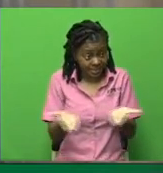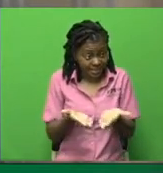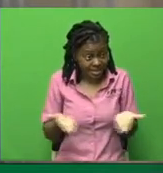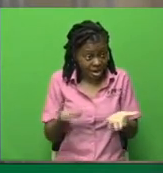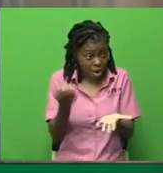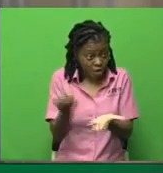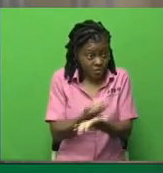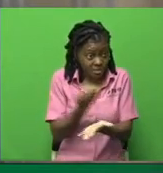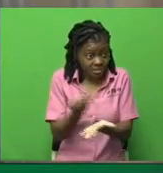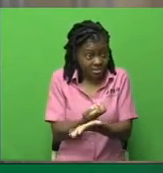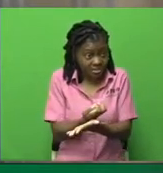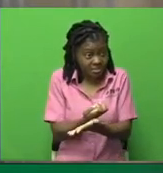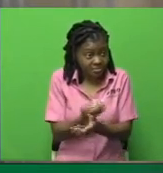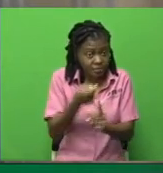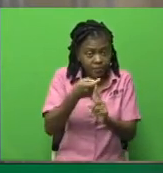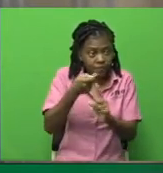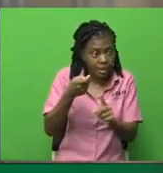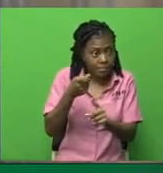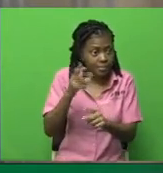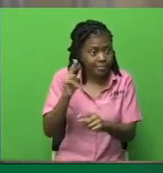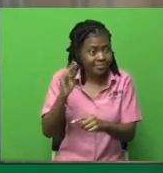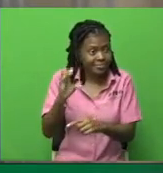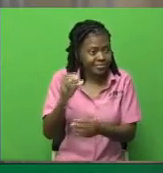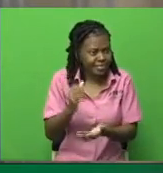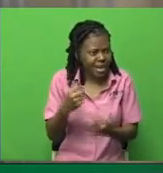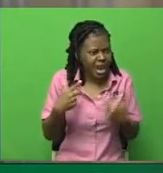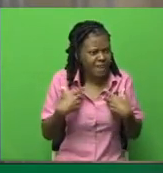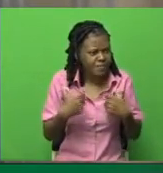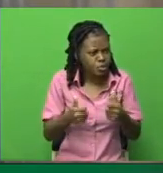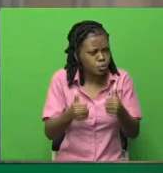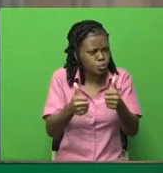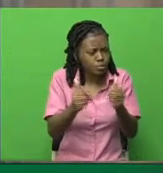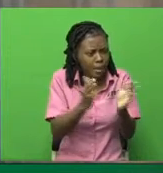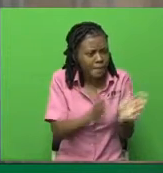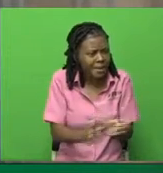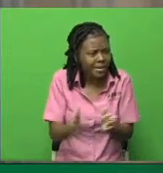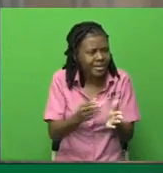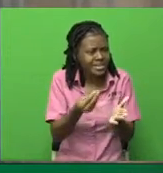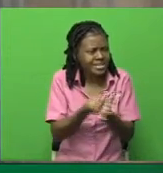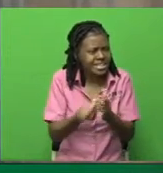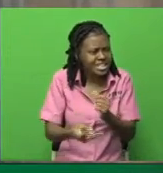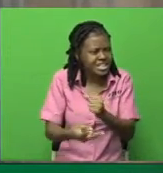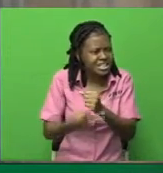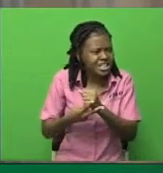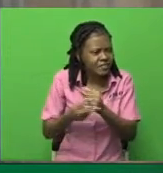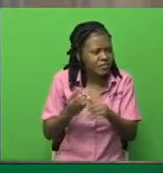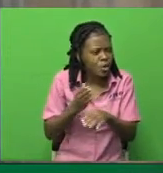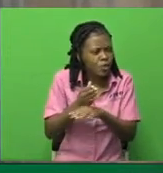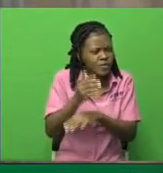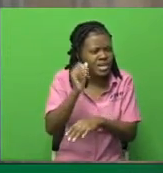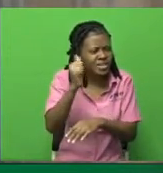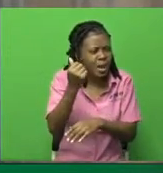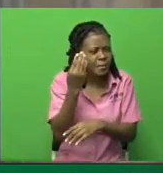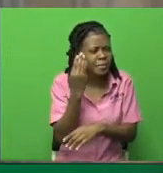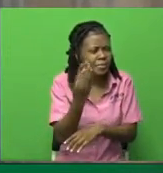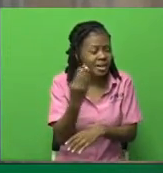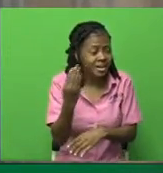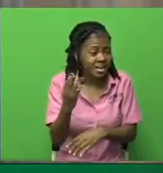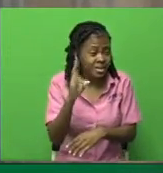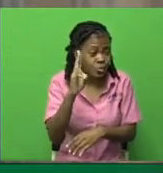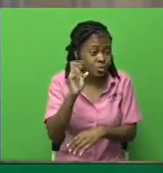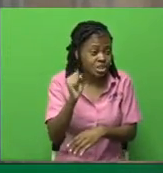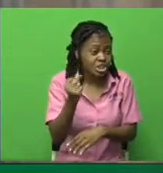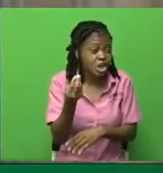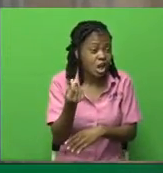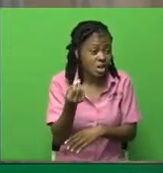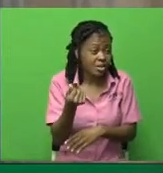significant financial buffers such as foreign reserves of more than U.S 10 billion dollars one of the highest in the